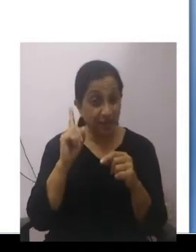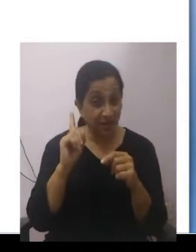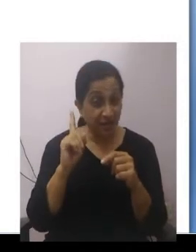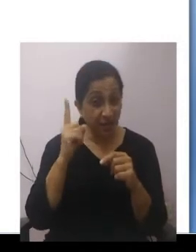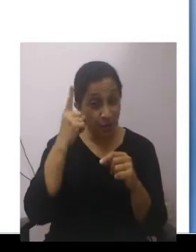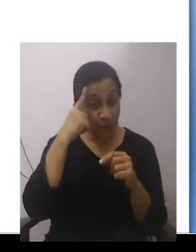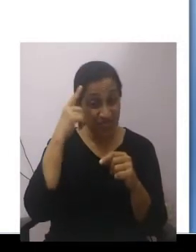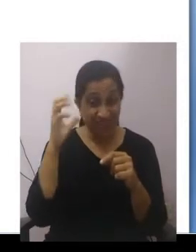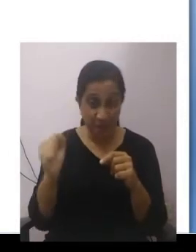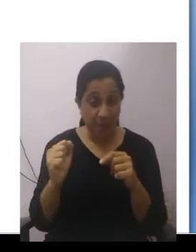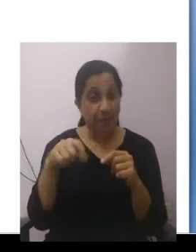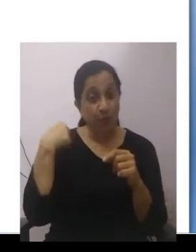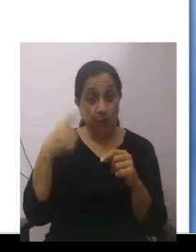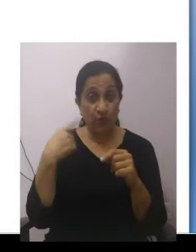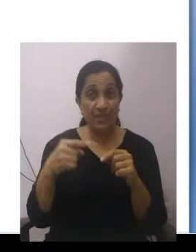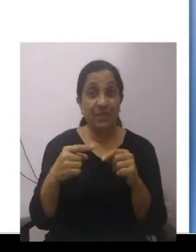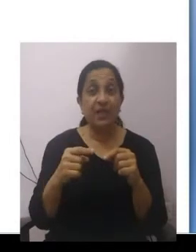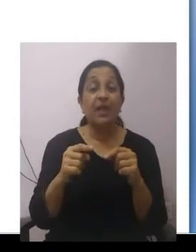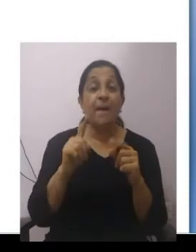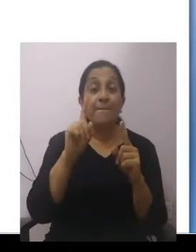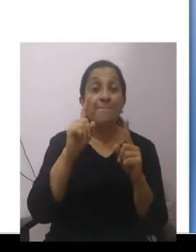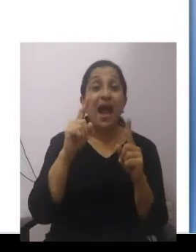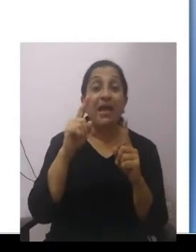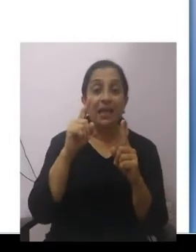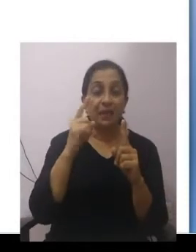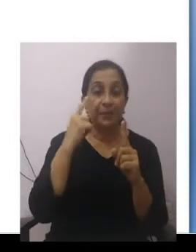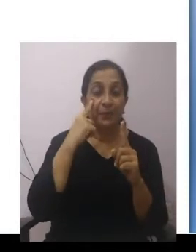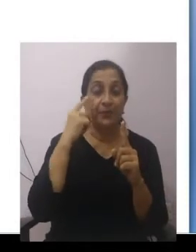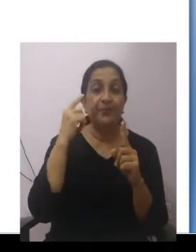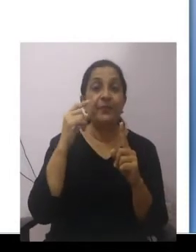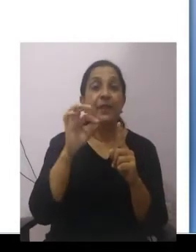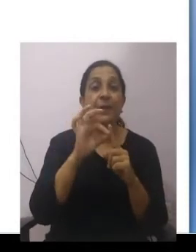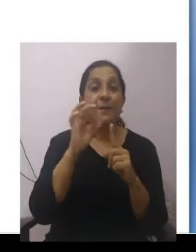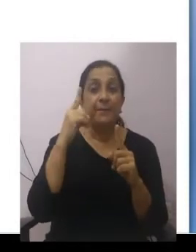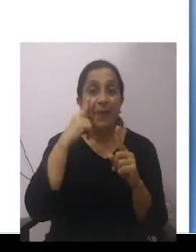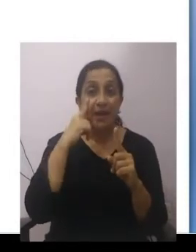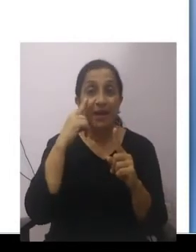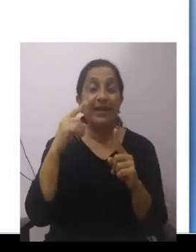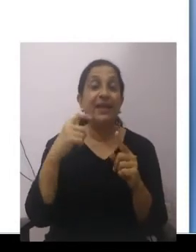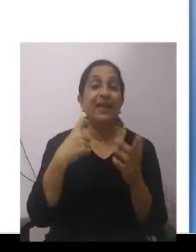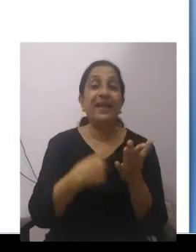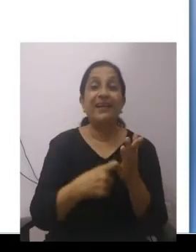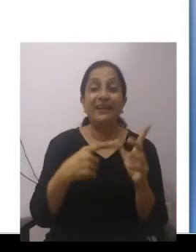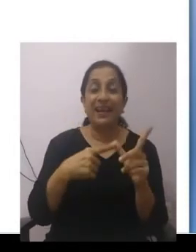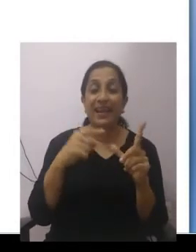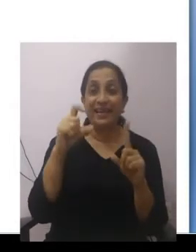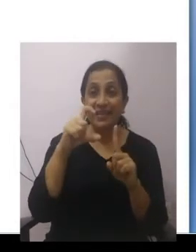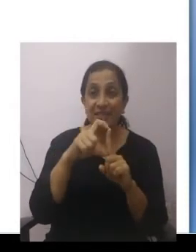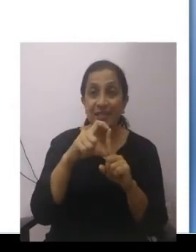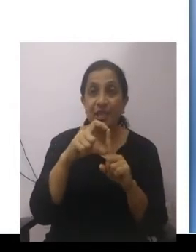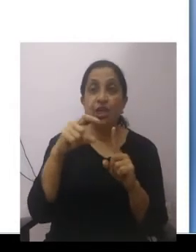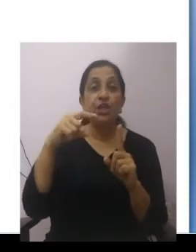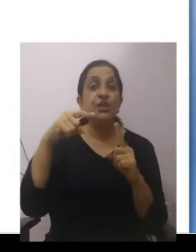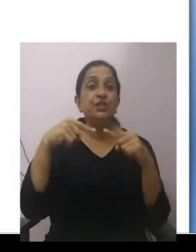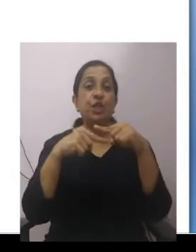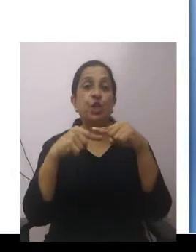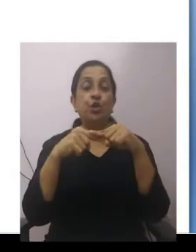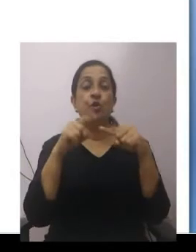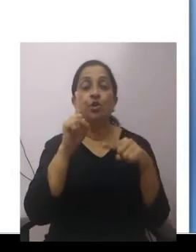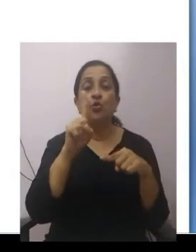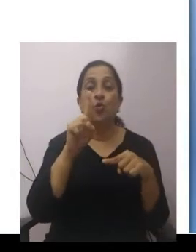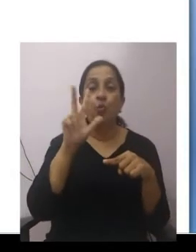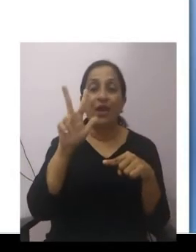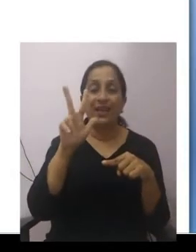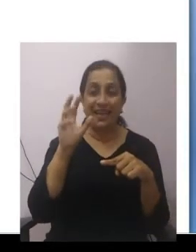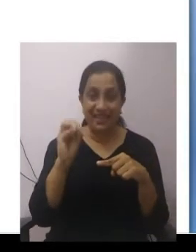radians is equal to 180 degrees. Some questions will be, they will give pi and ask